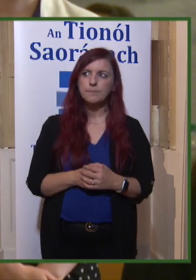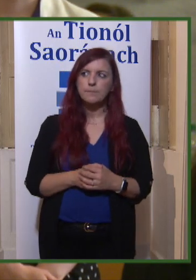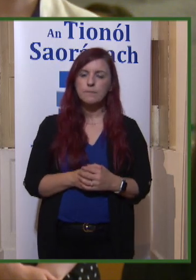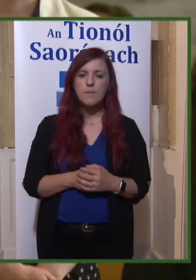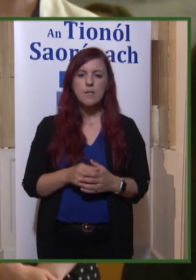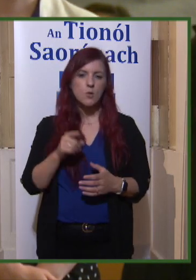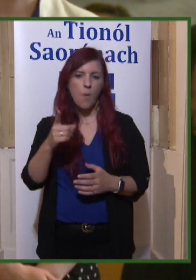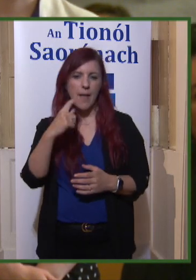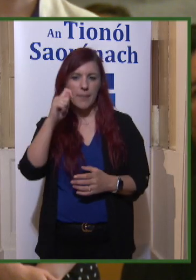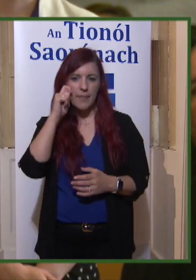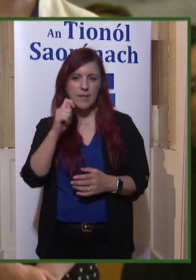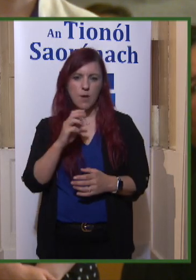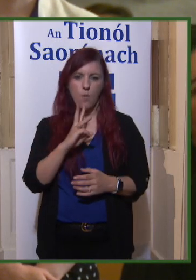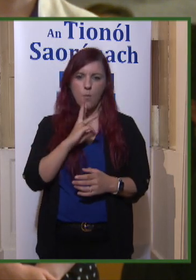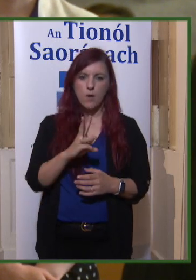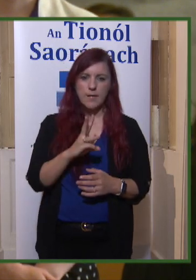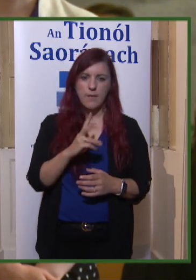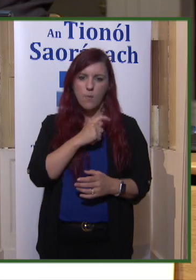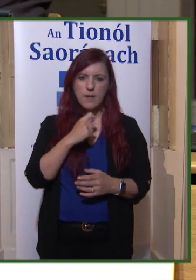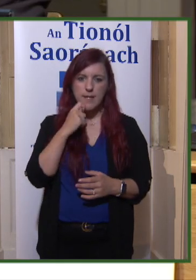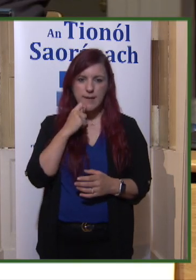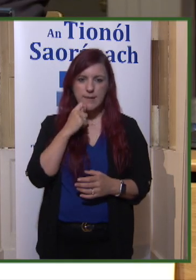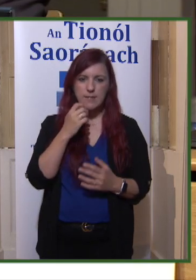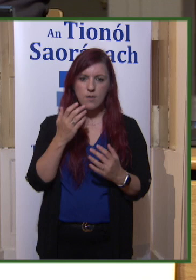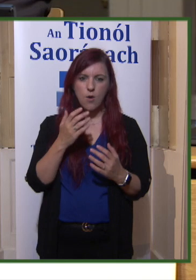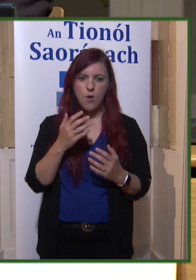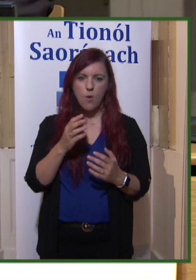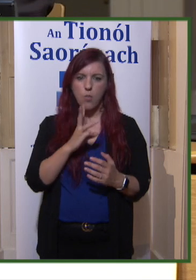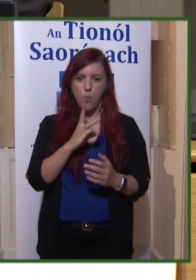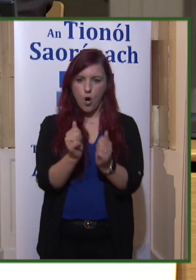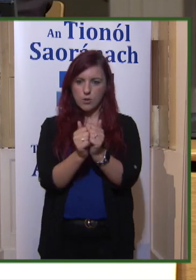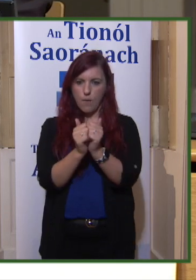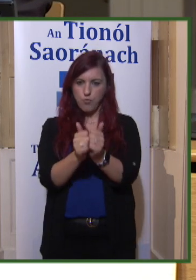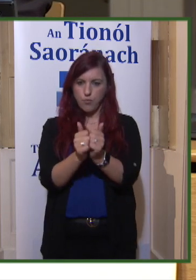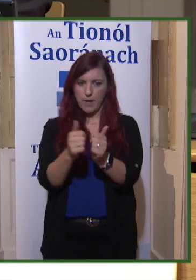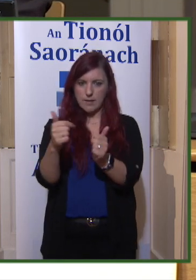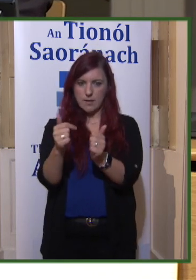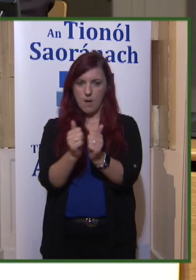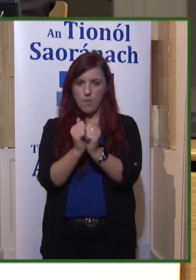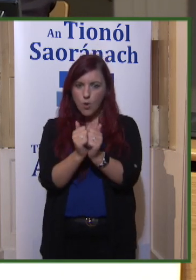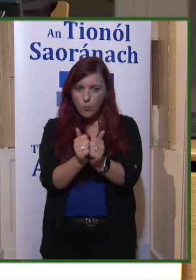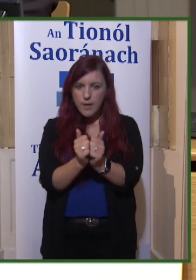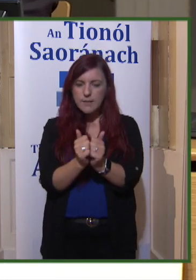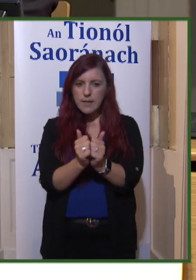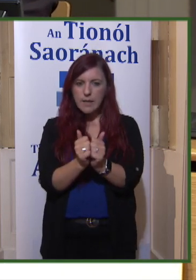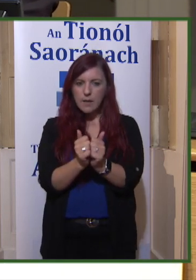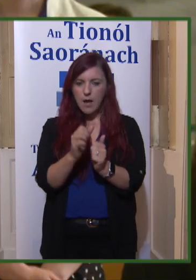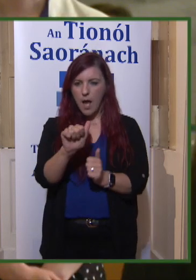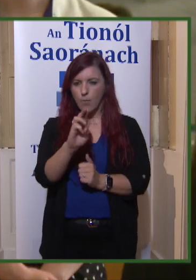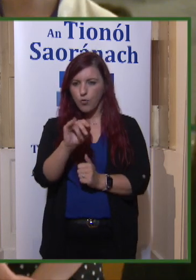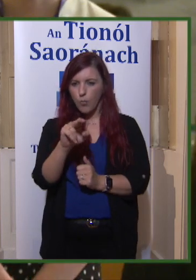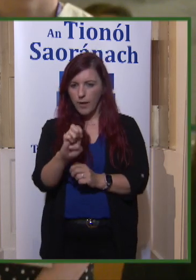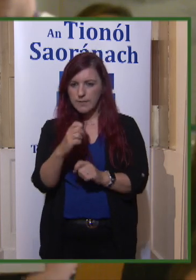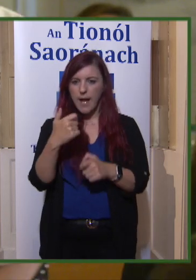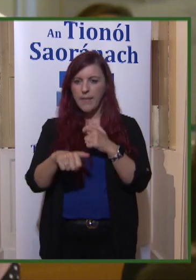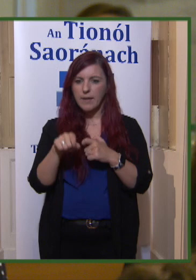We'll put if it is the wishes of the room, we'll put it appropriate on the ballot paper, and in the text of the report we can talk about the feelings